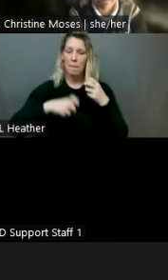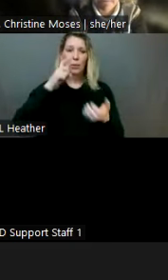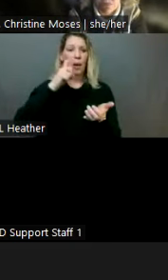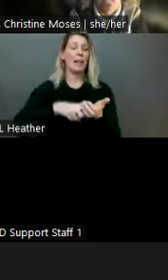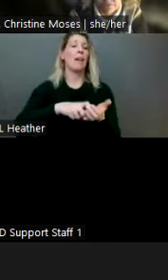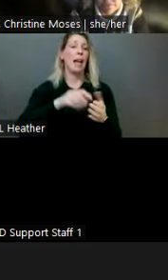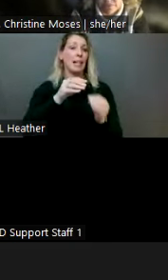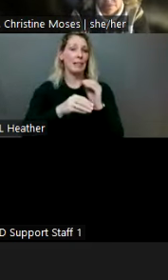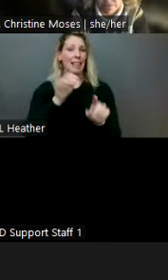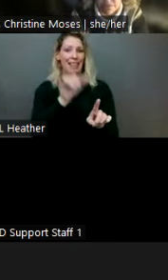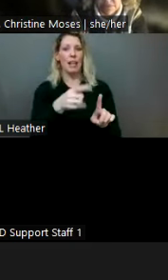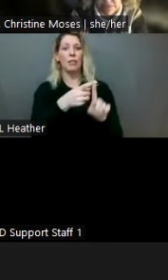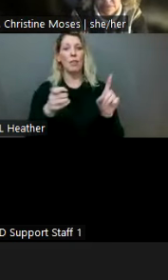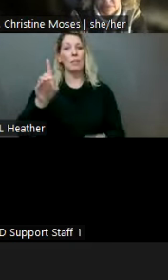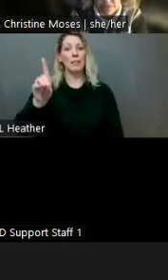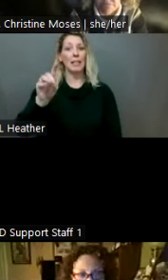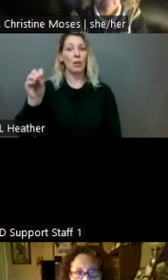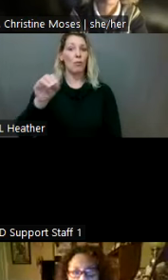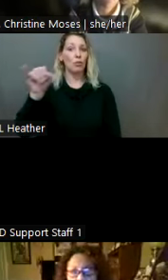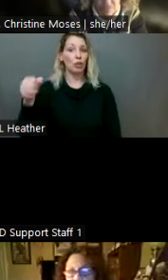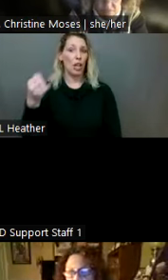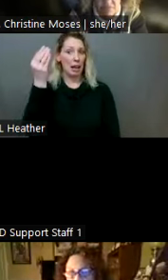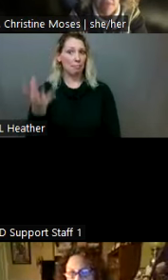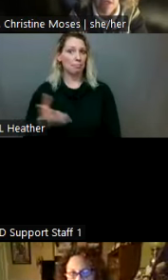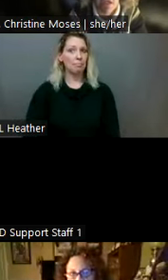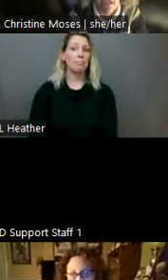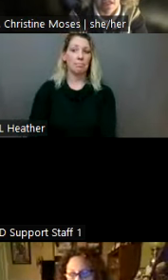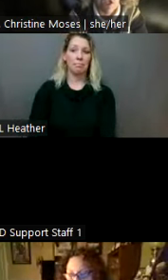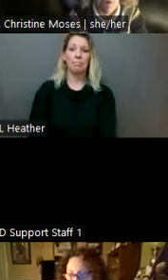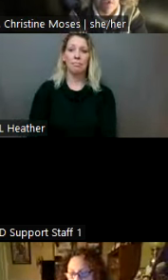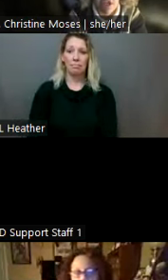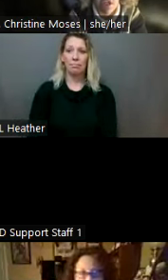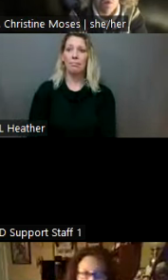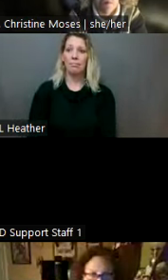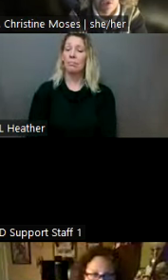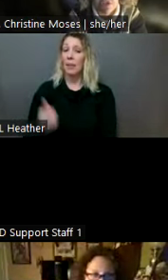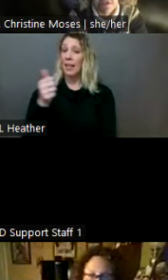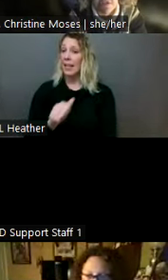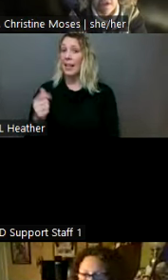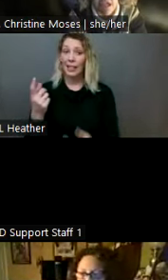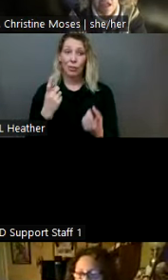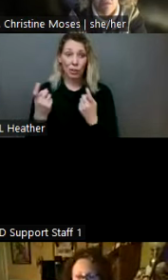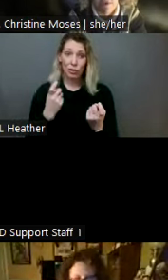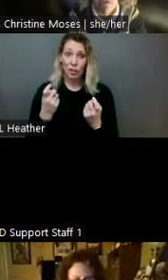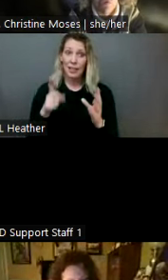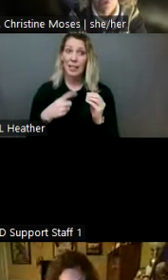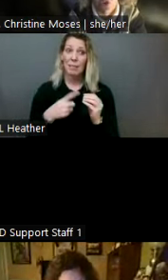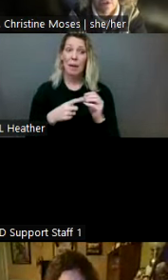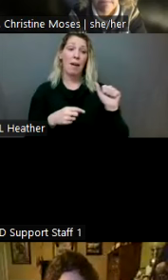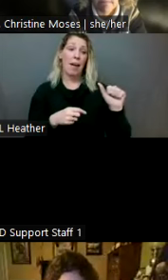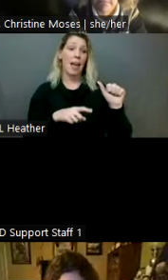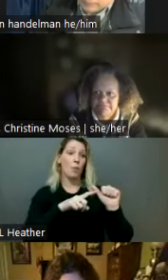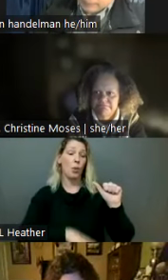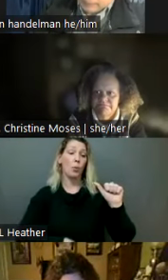fix them, those are from the DOJ settlement agreement, just so you know. Thank you. Are there any questions on A 1 through